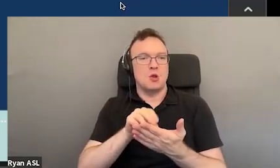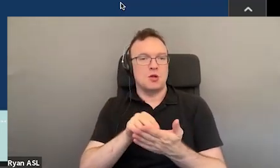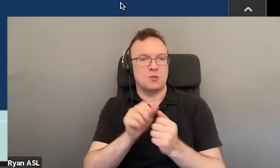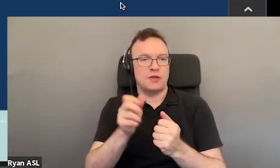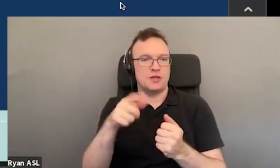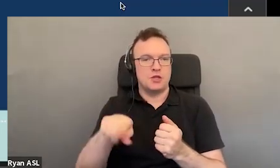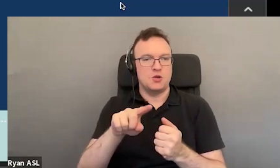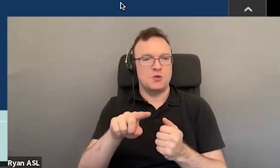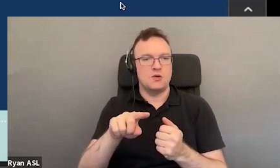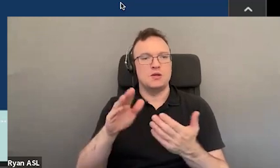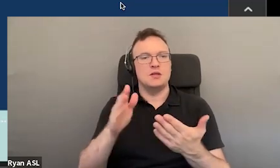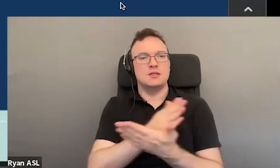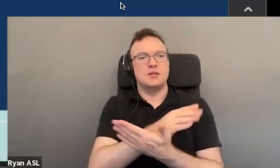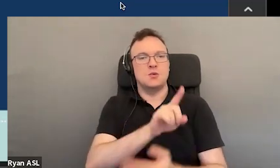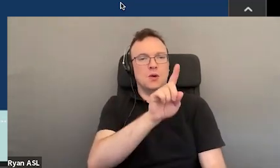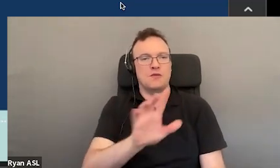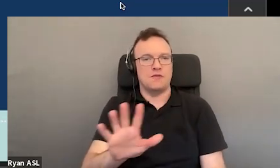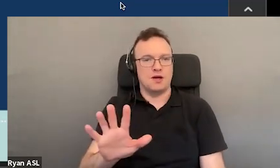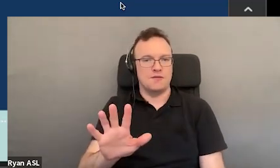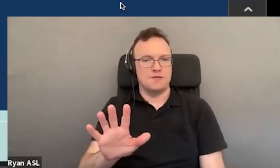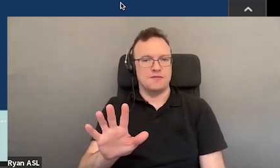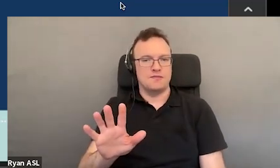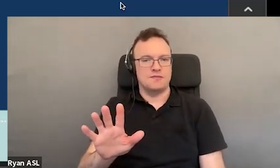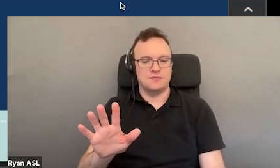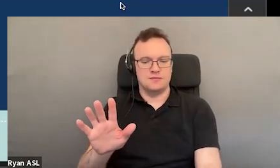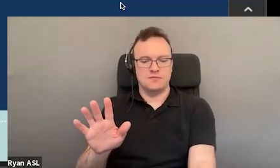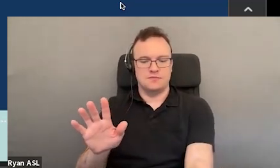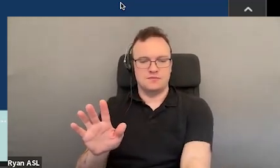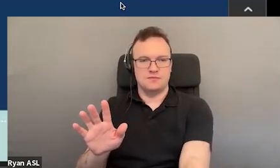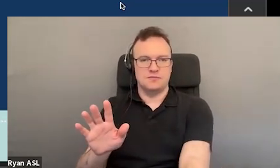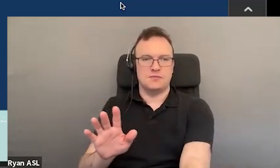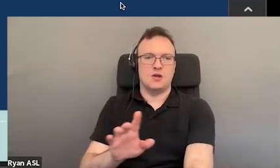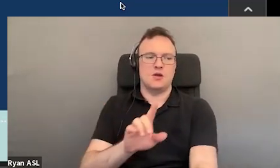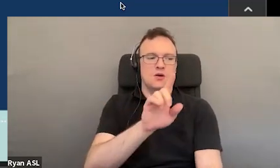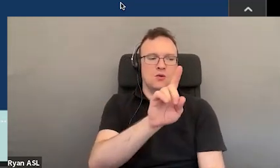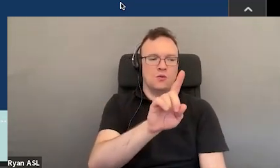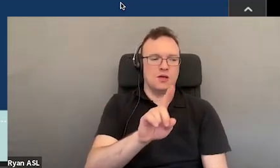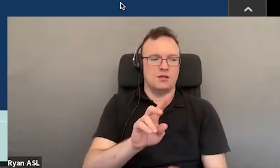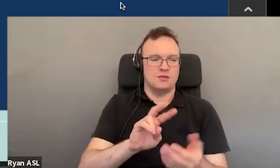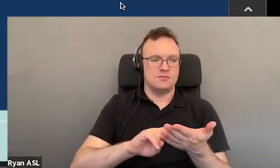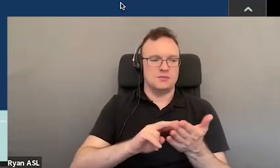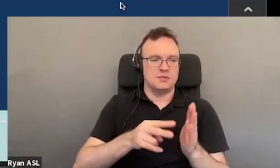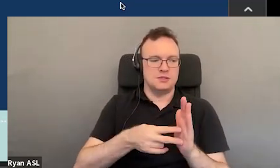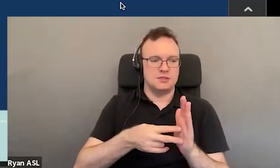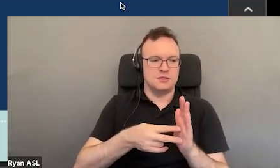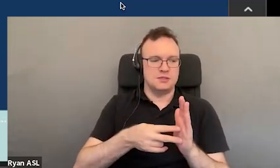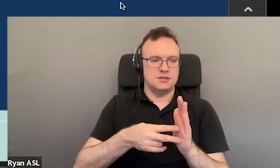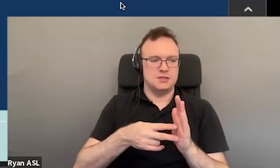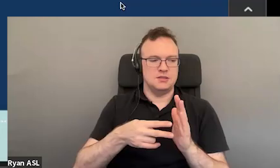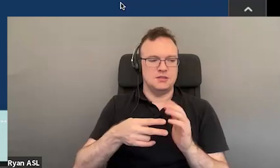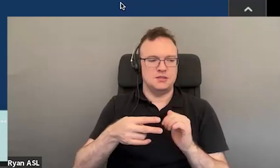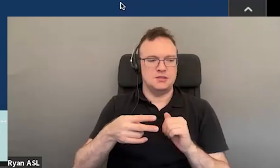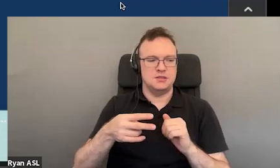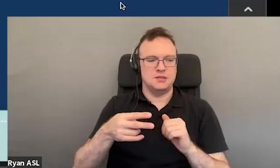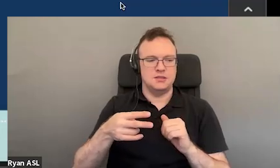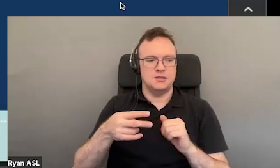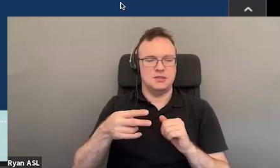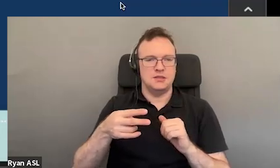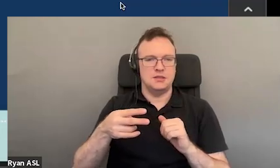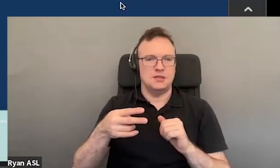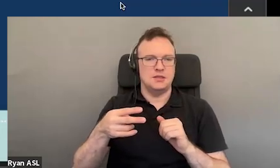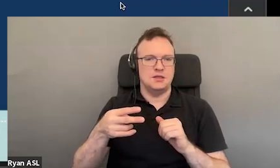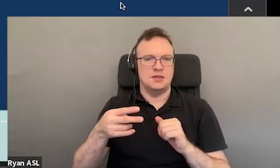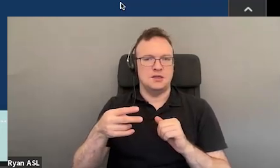And it's a scale of 1 through 5, 1 kind of being the disagree and 1 and 5 being